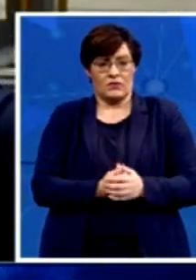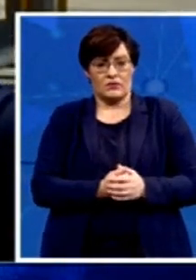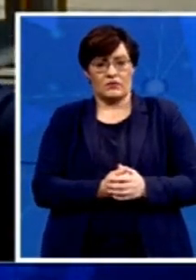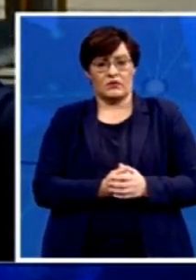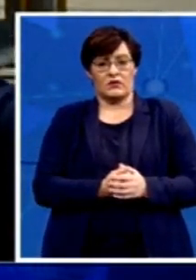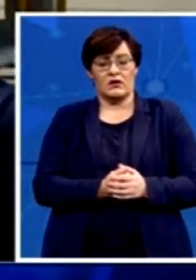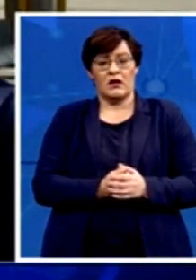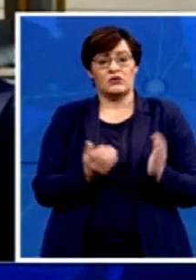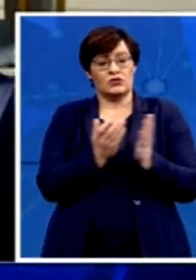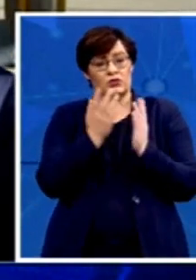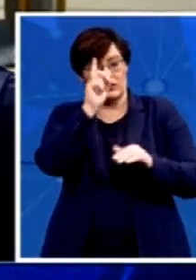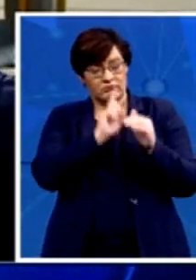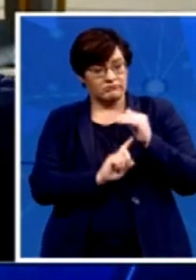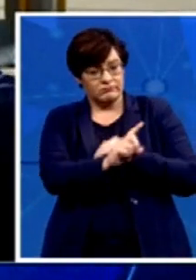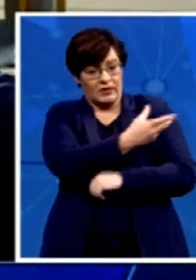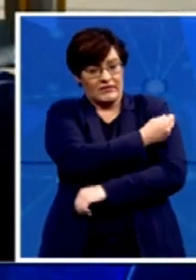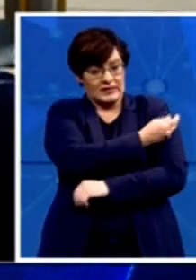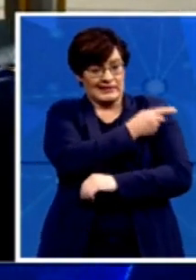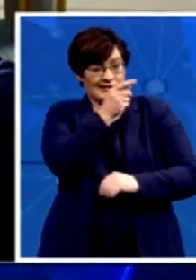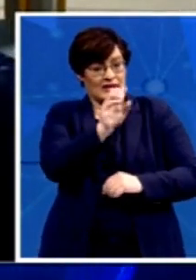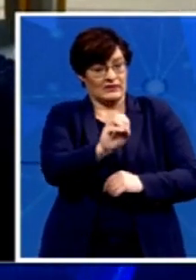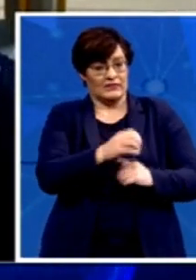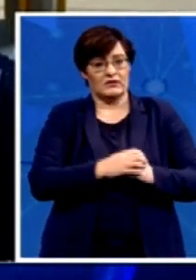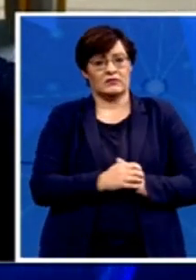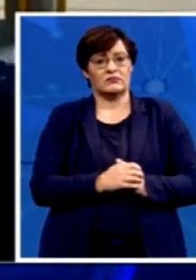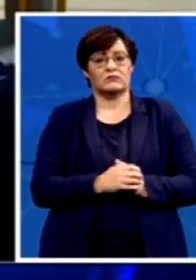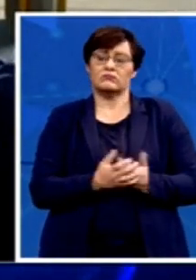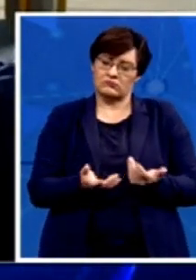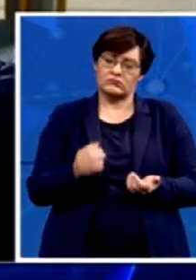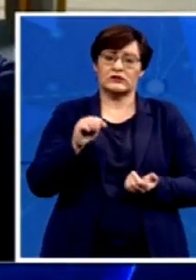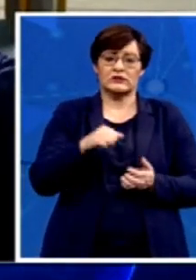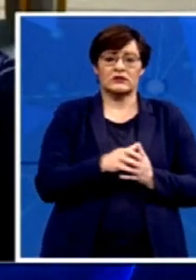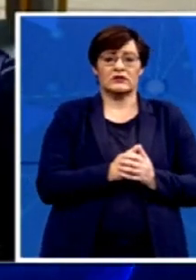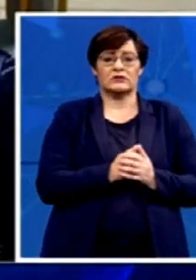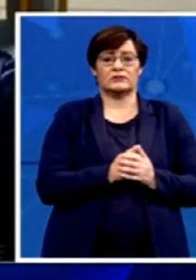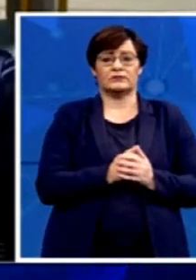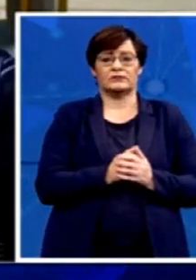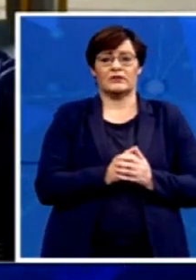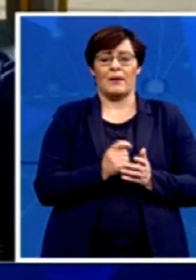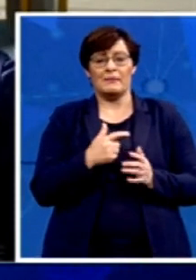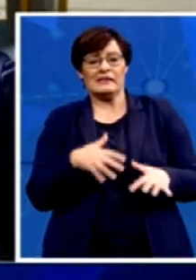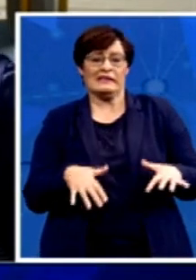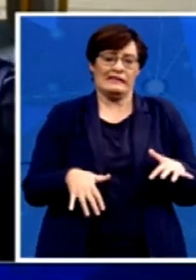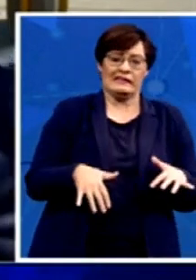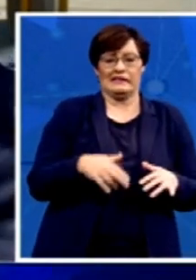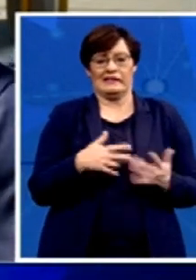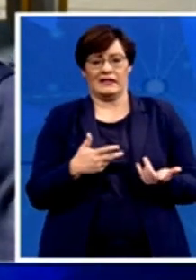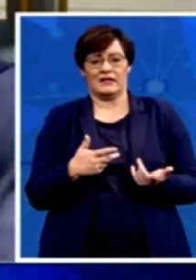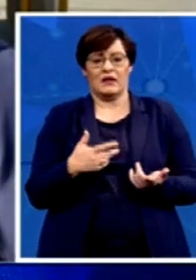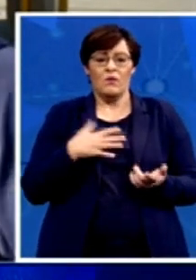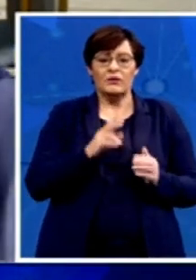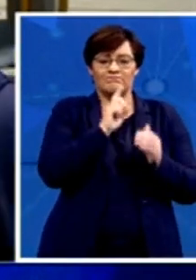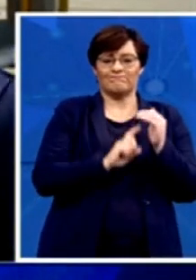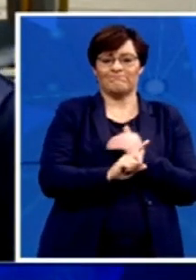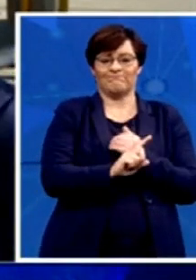be vaccinated? Yes, well, of course, there's a bit of reluctance among students as far as taking the vaccine is